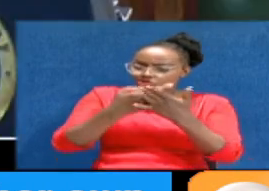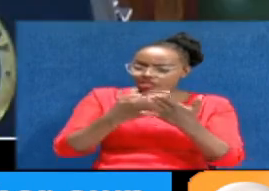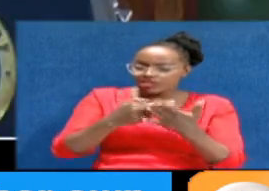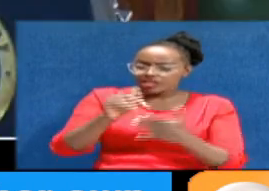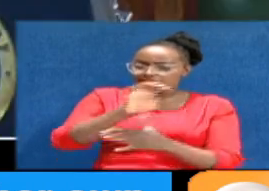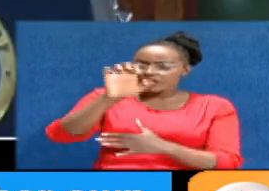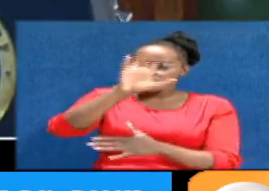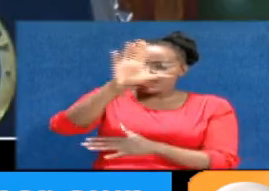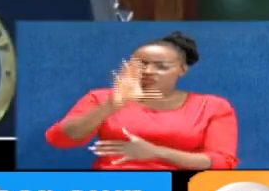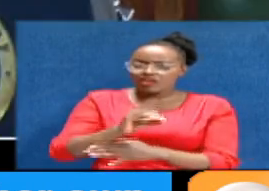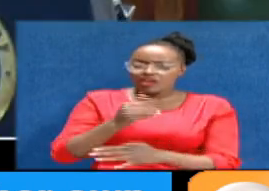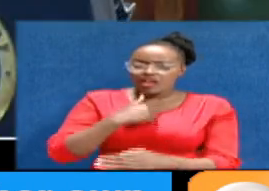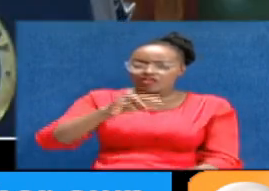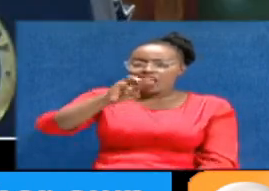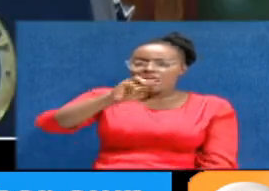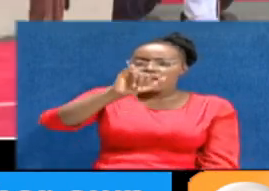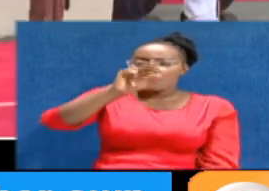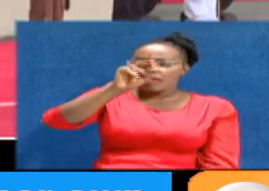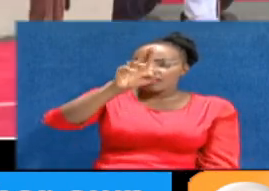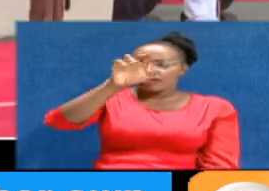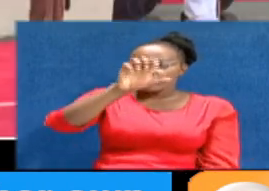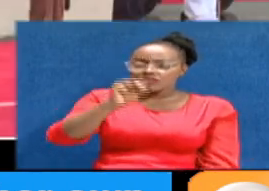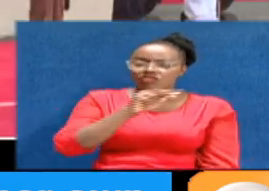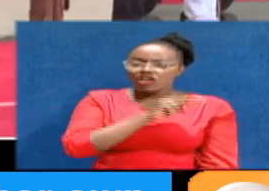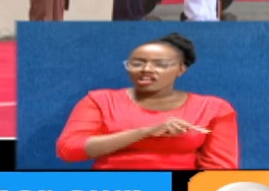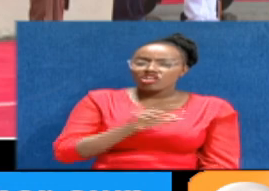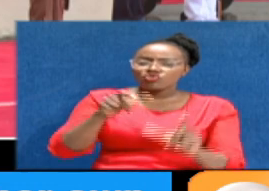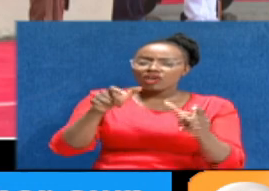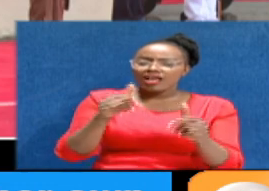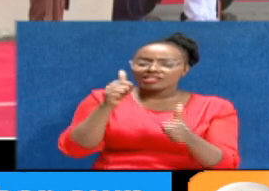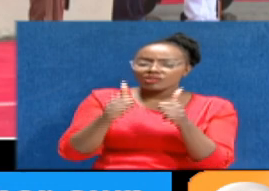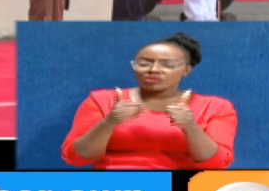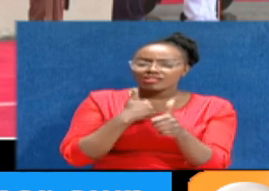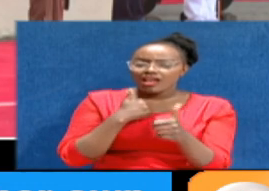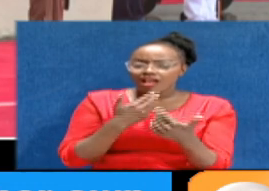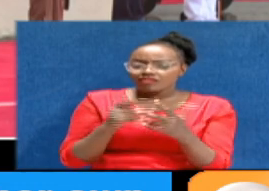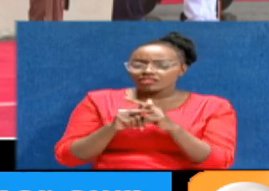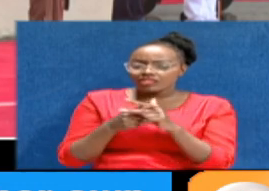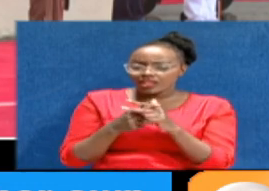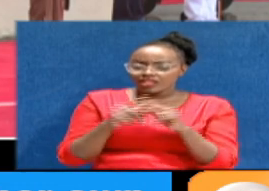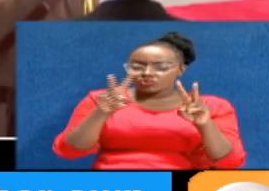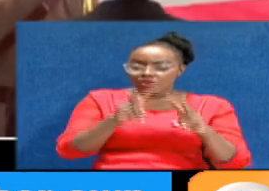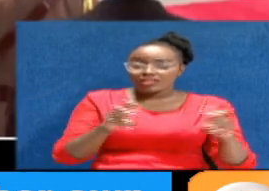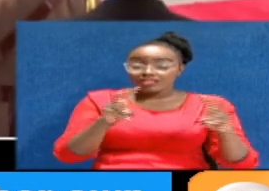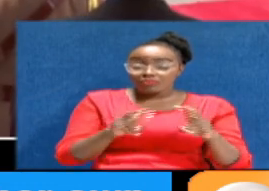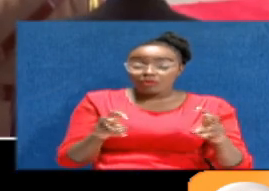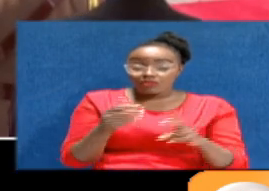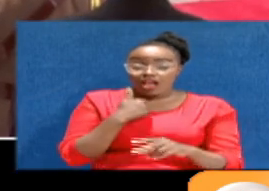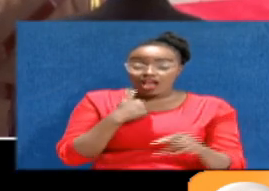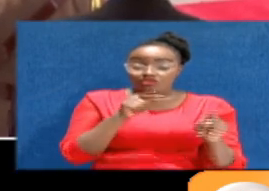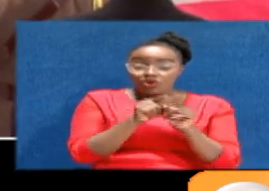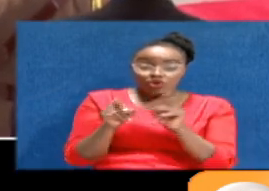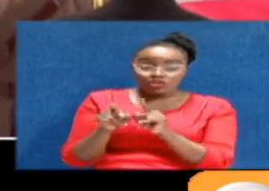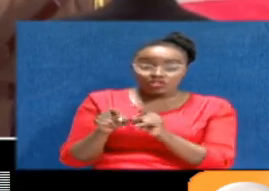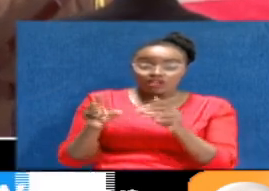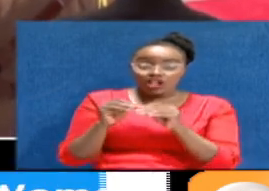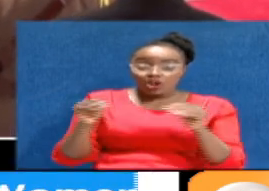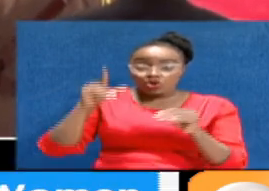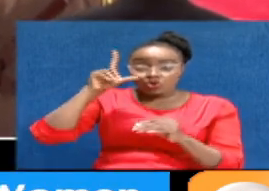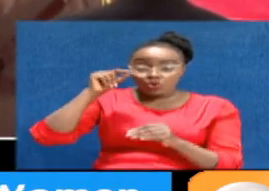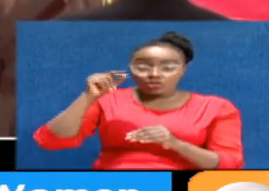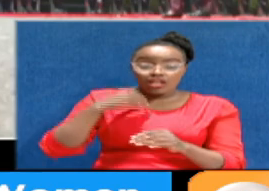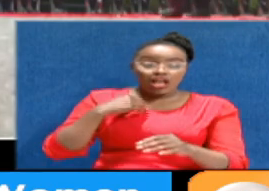know, vast mineral resources, natural gas resources, which they're already starting to exploit. They have a long